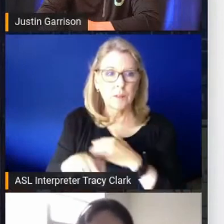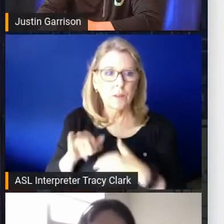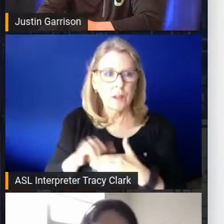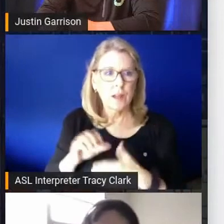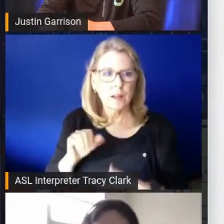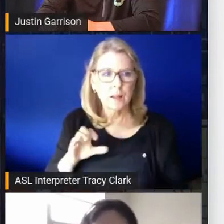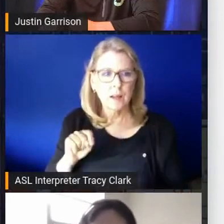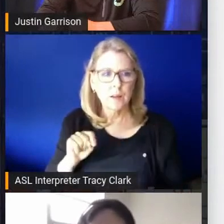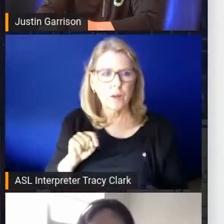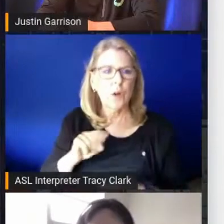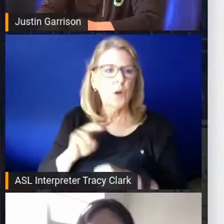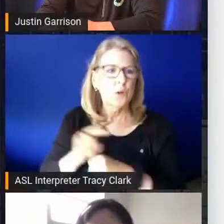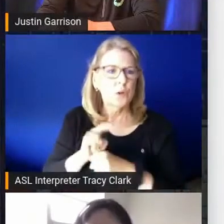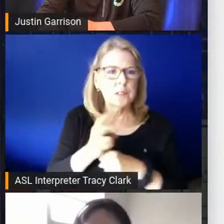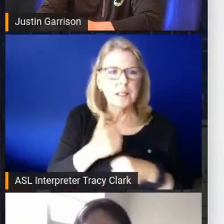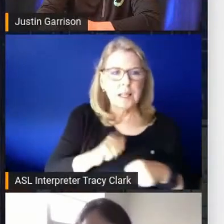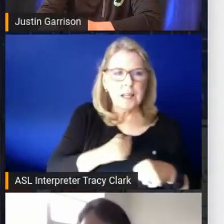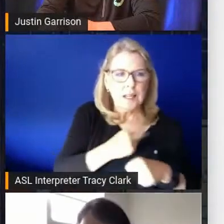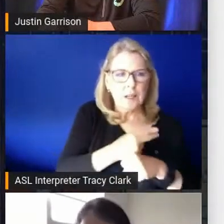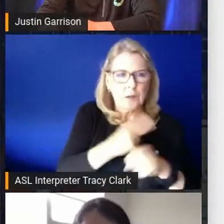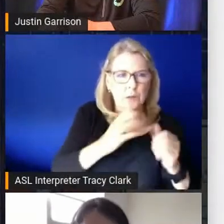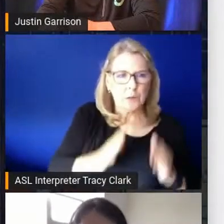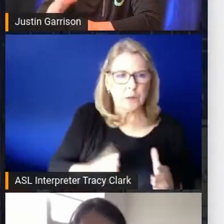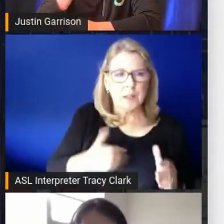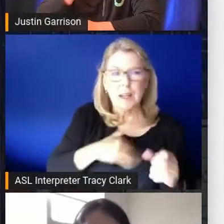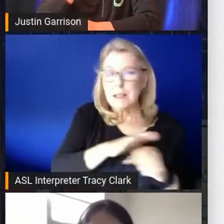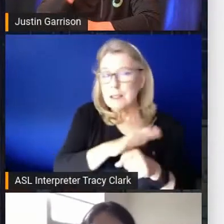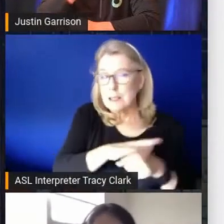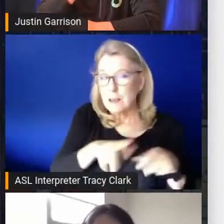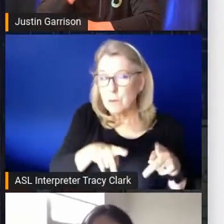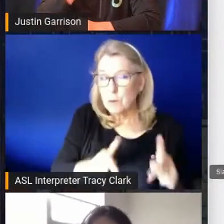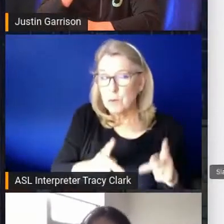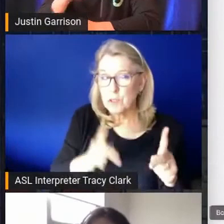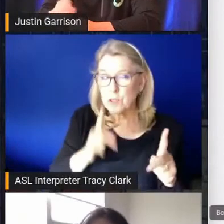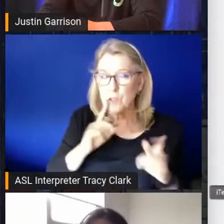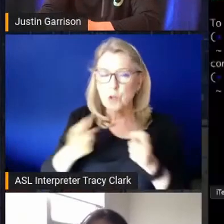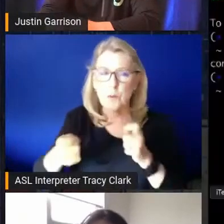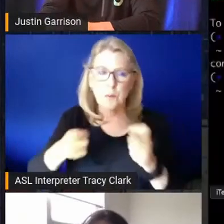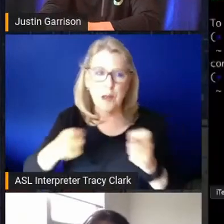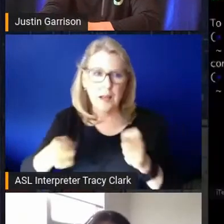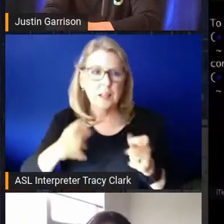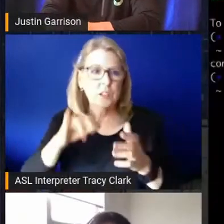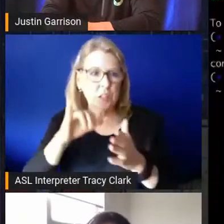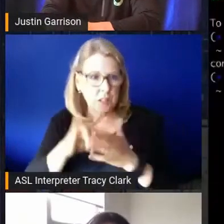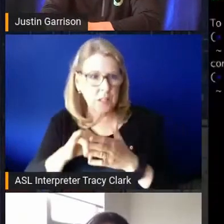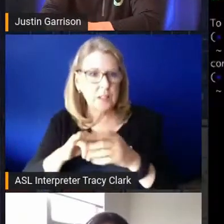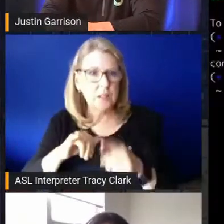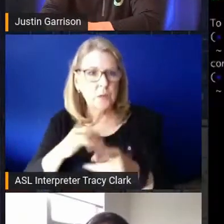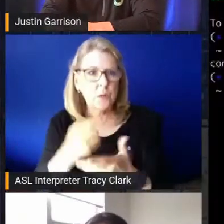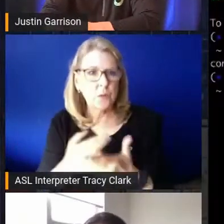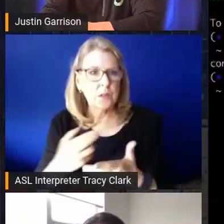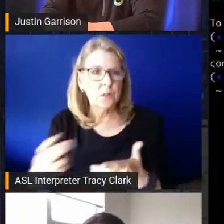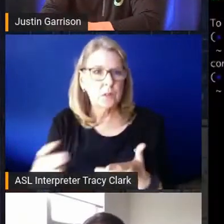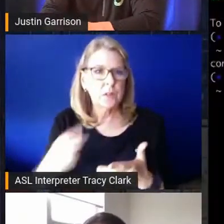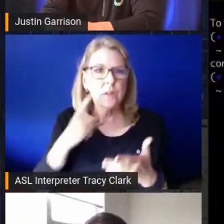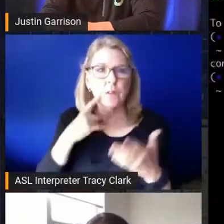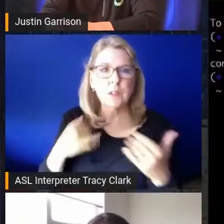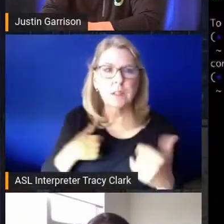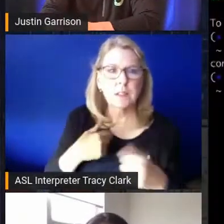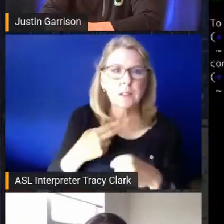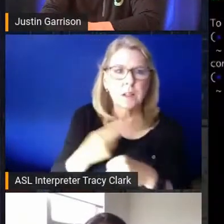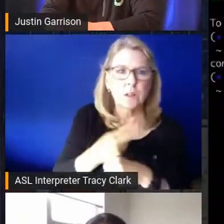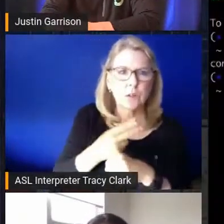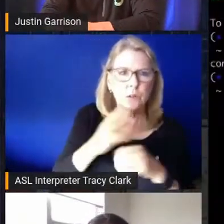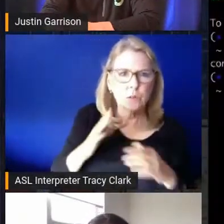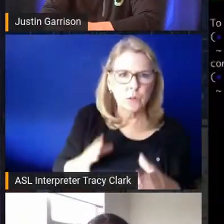enough permissions to manage EKS and IAM resources. In this case, I'm using this user called Kubernetes admin. And for